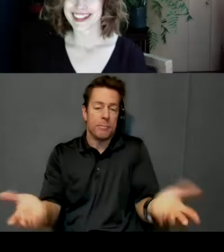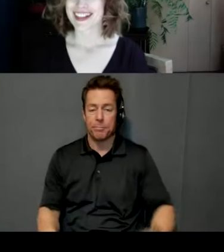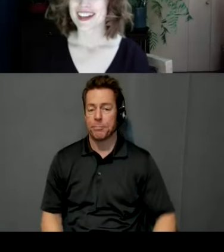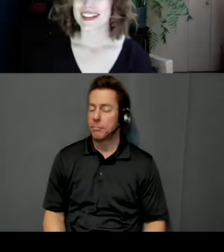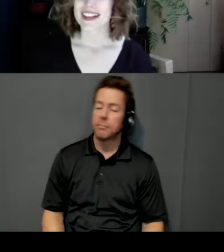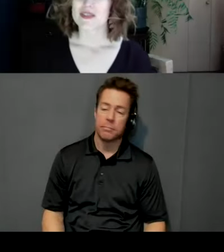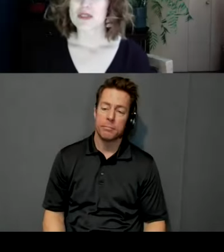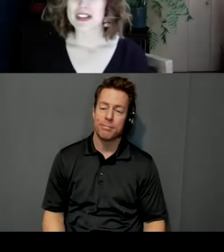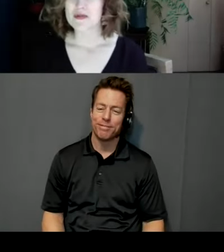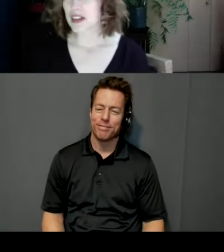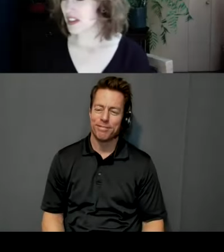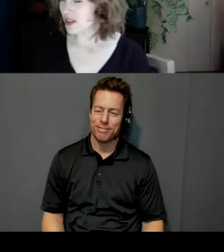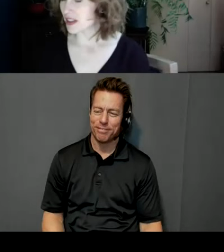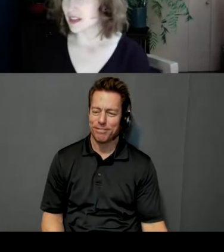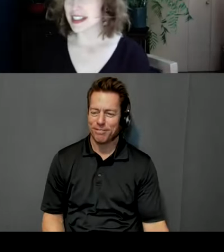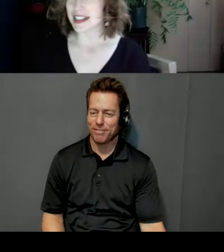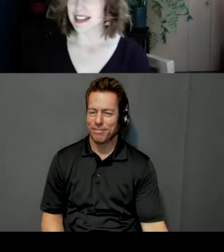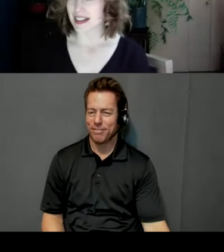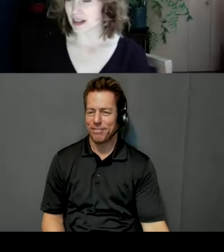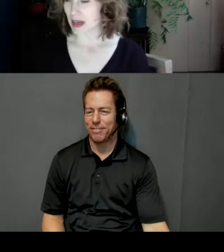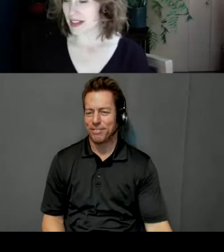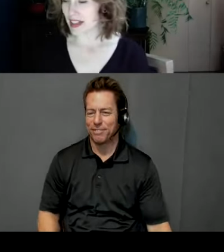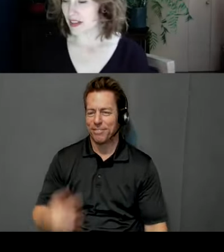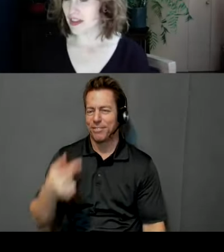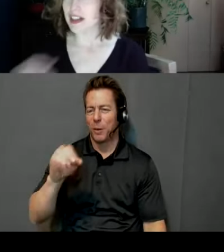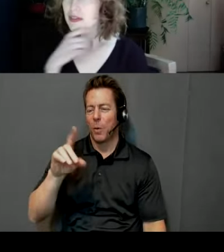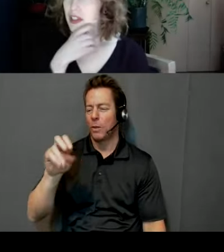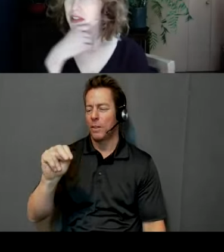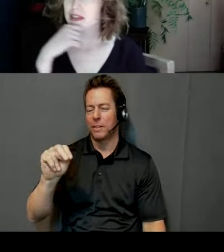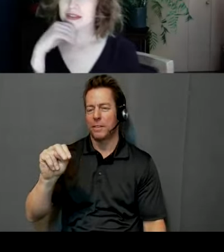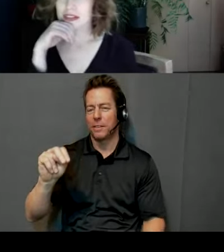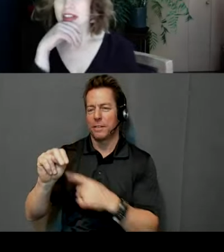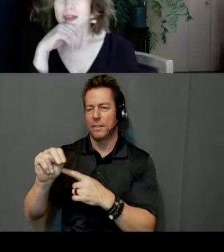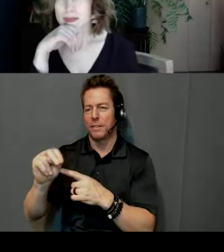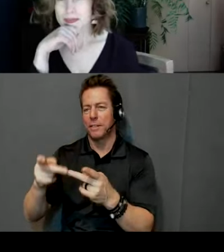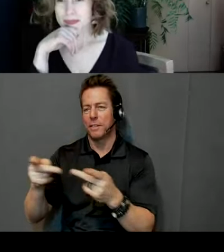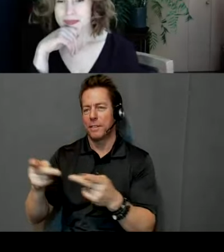hope I answered that. With the Golden Residency, outside of kind of the